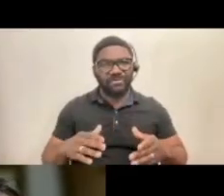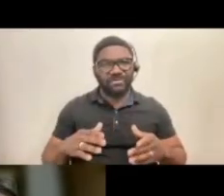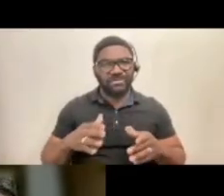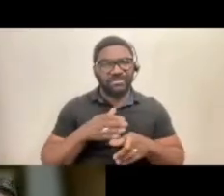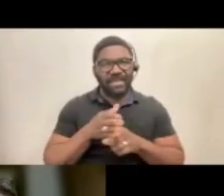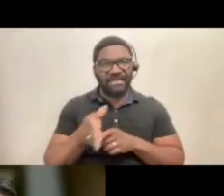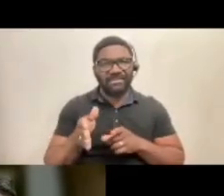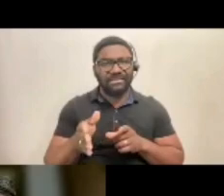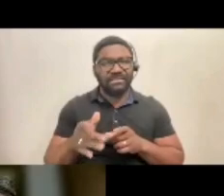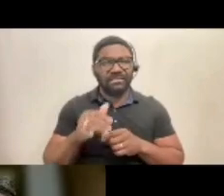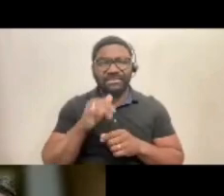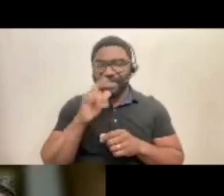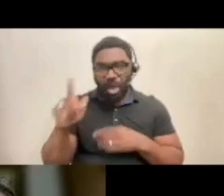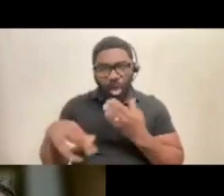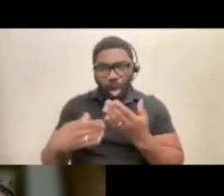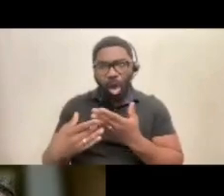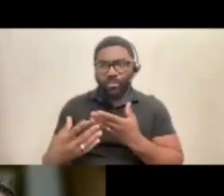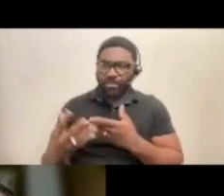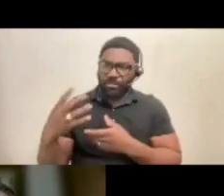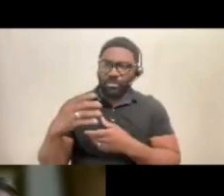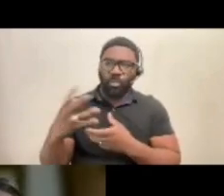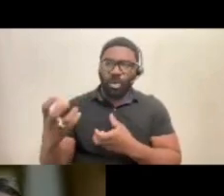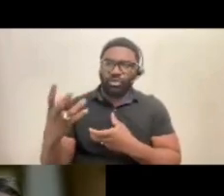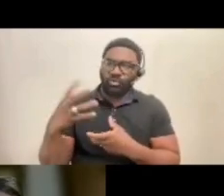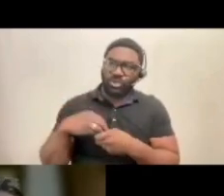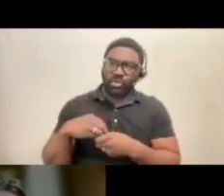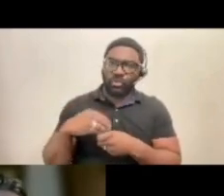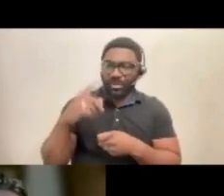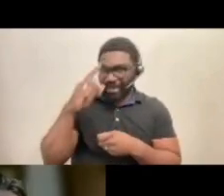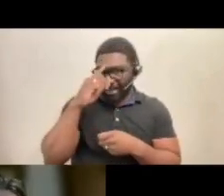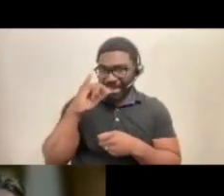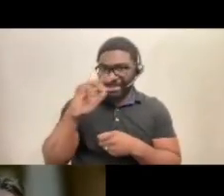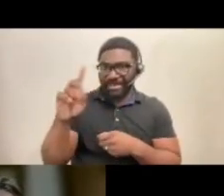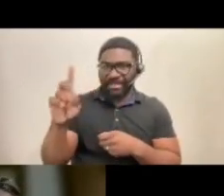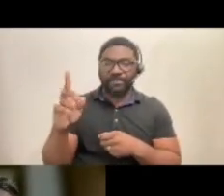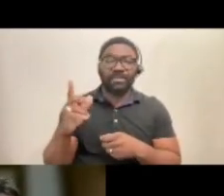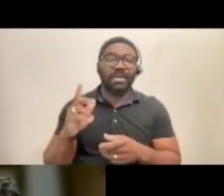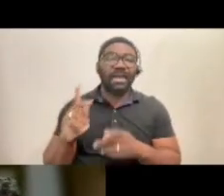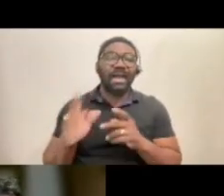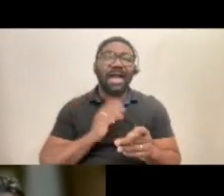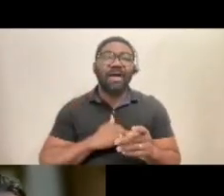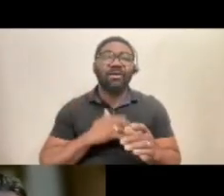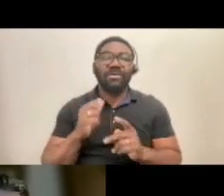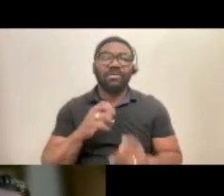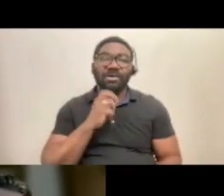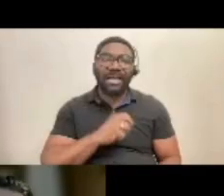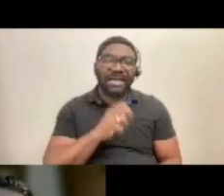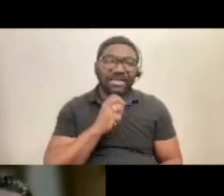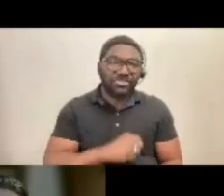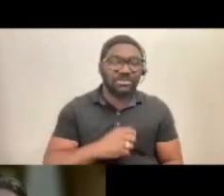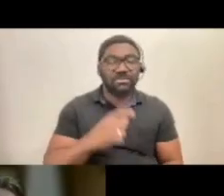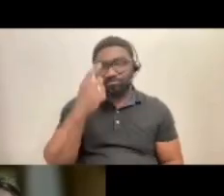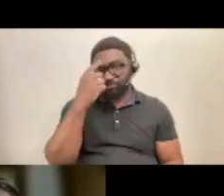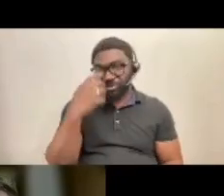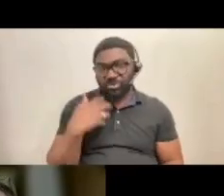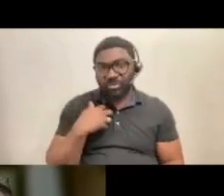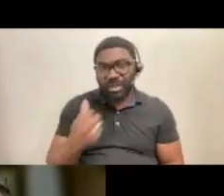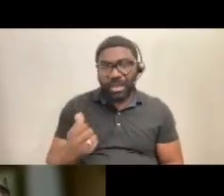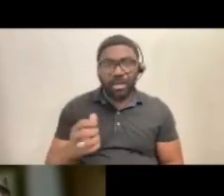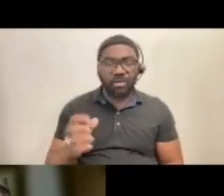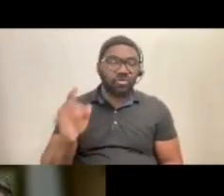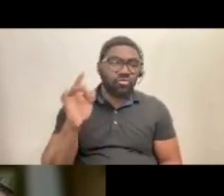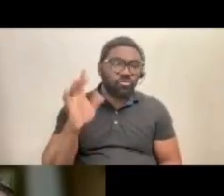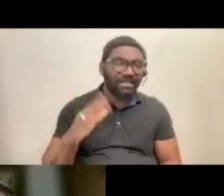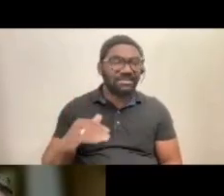of intellectual and developmental disabilities. So our people are aging, our people have mental health issues, we live in the crisis space and the